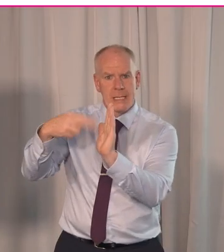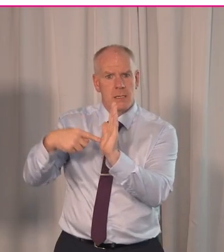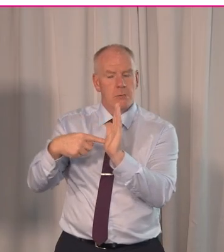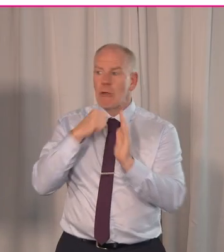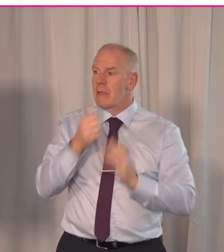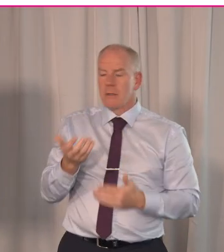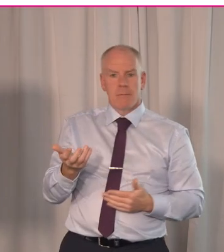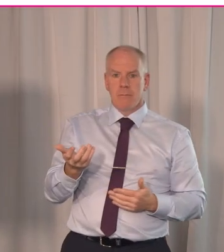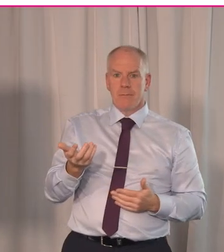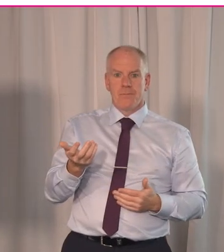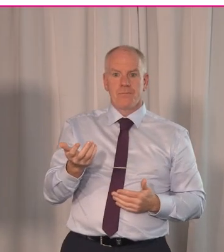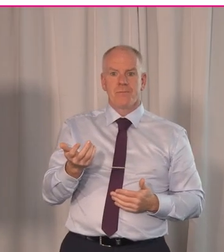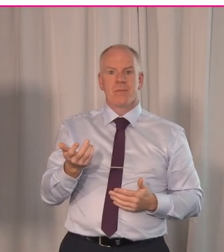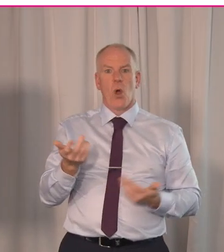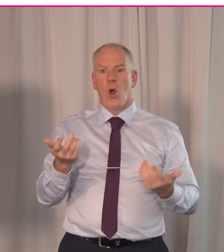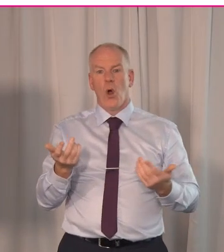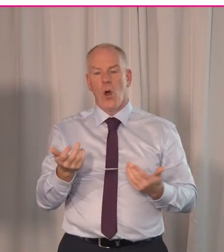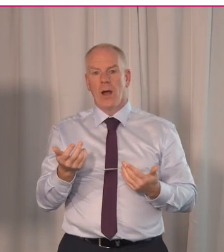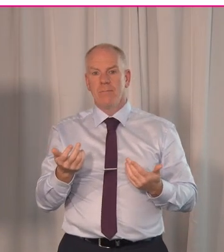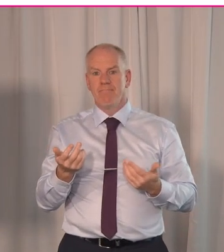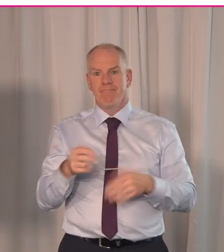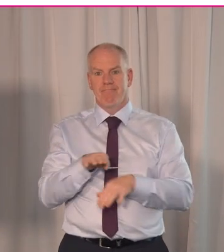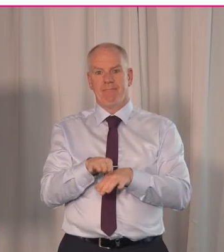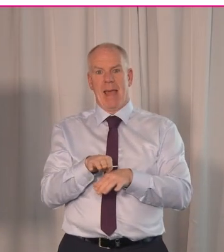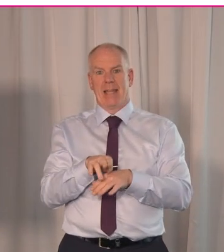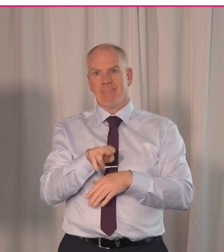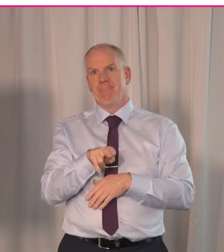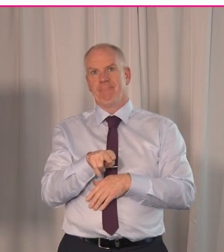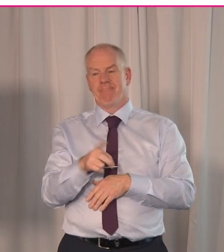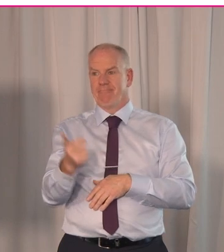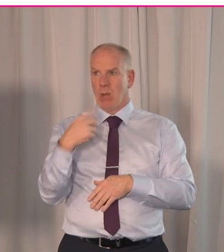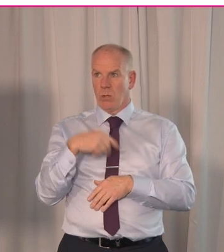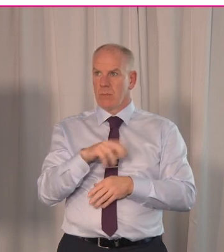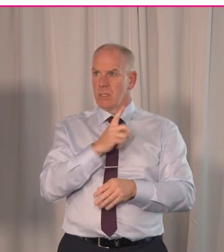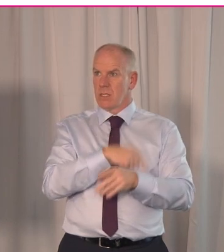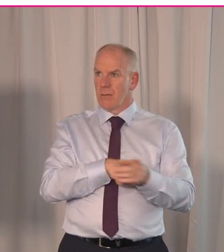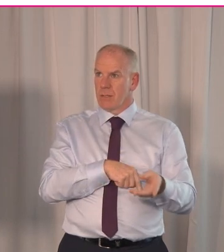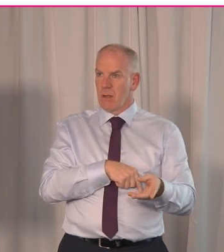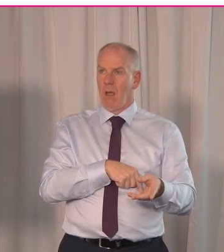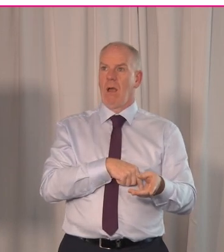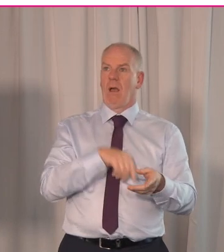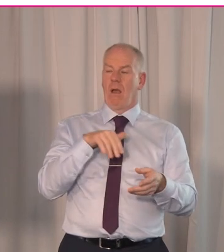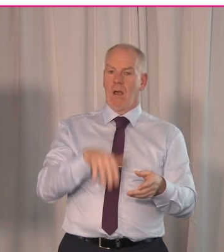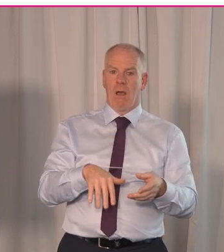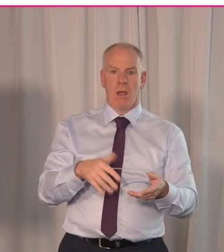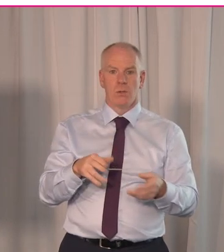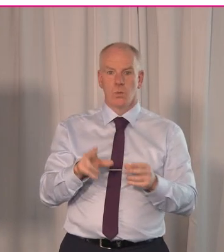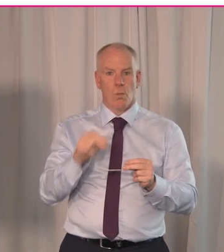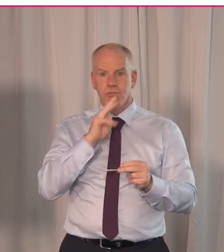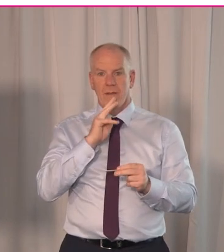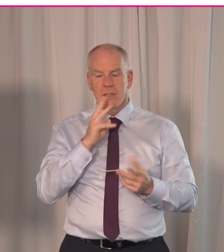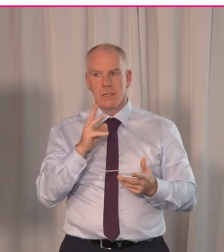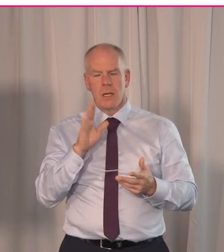told at the end of a bed without privacy. So it's really important to take into account the individual nature of the family.